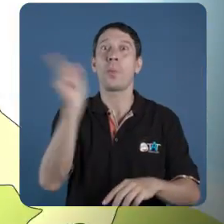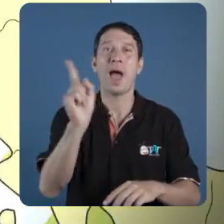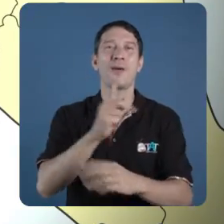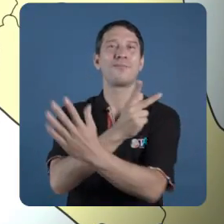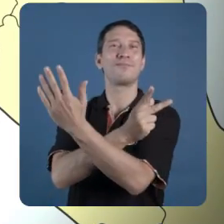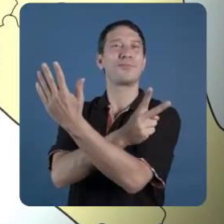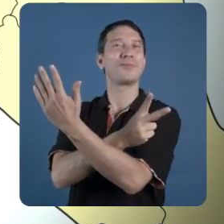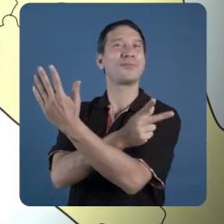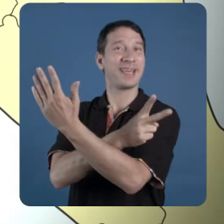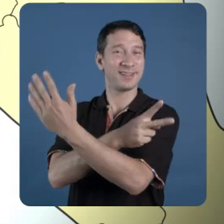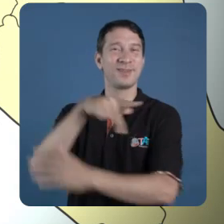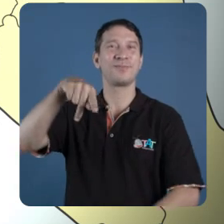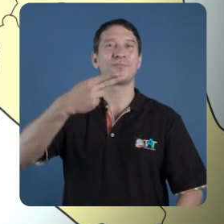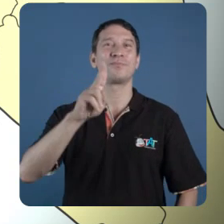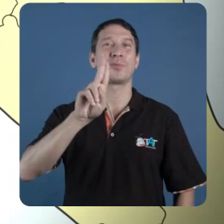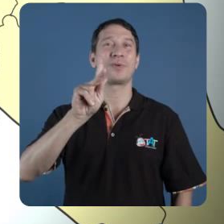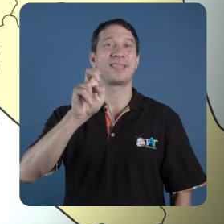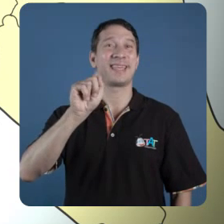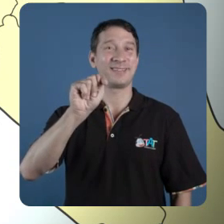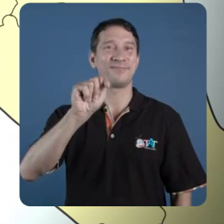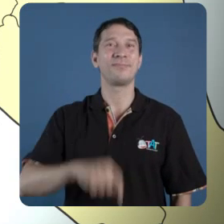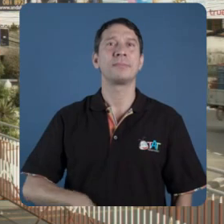This is Phuket.